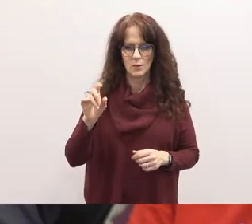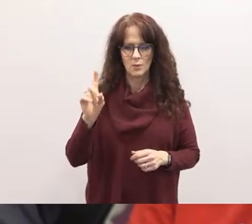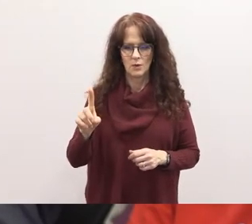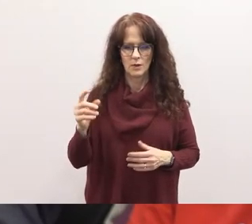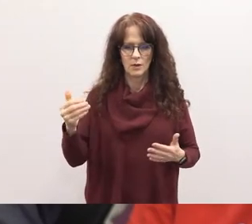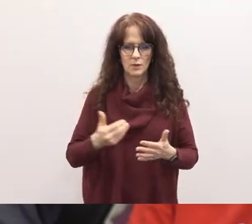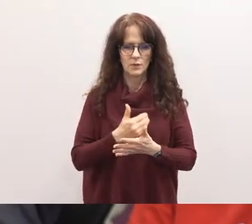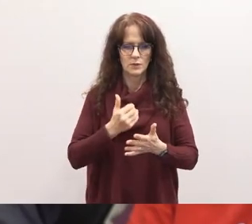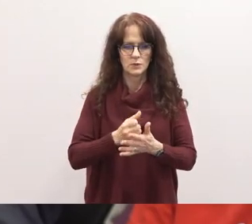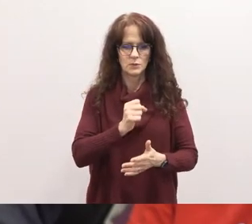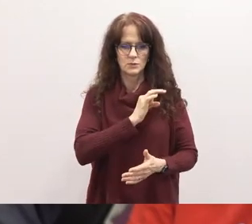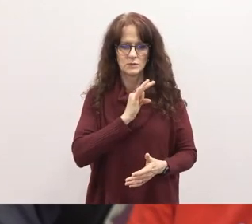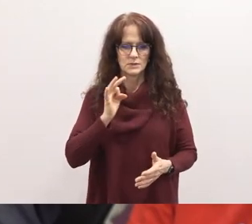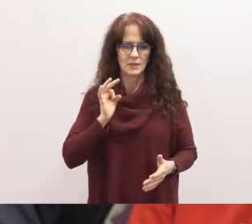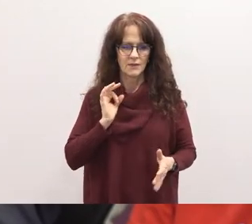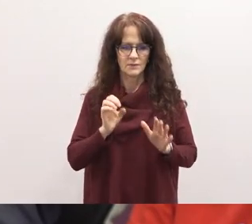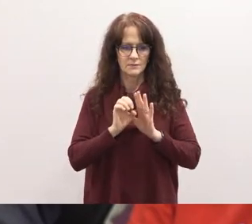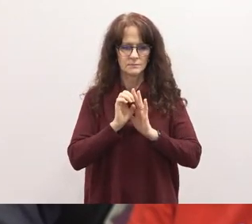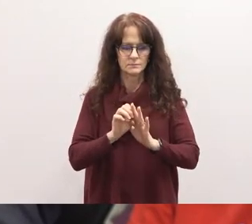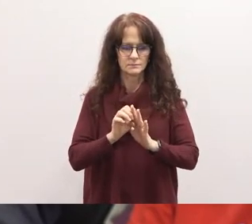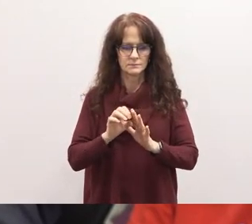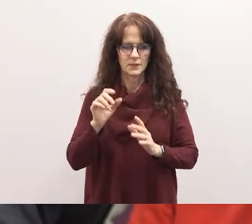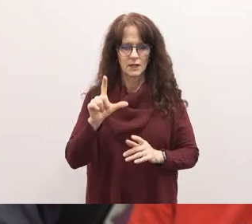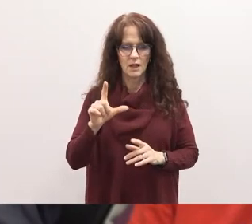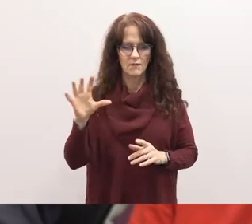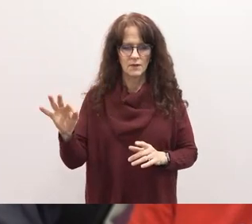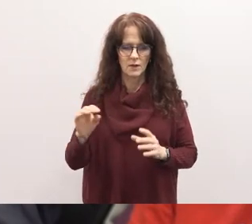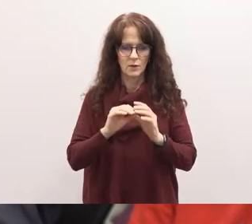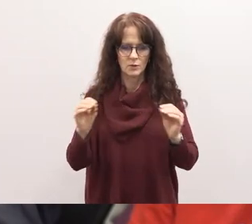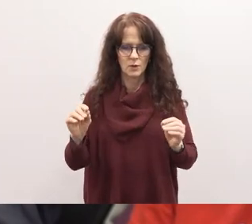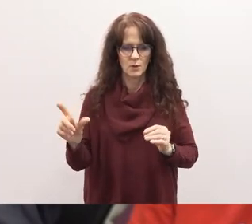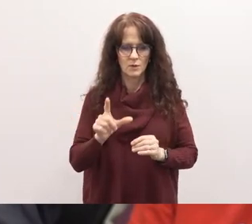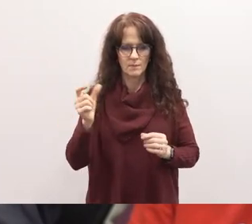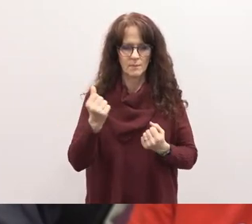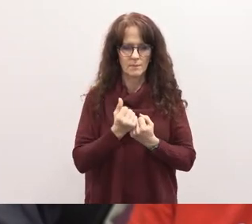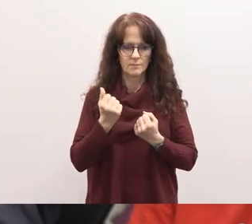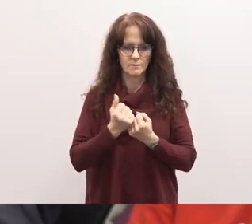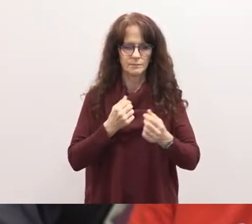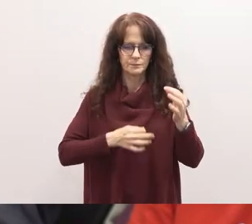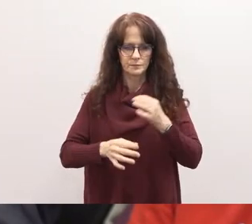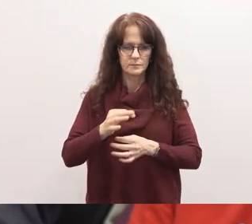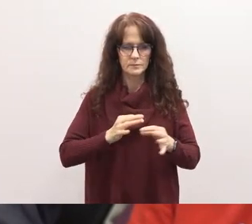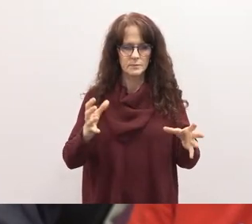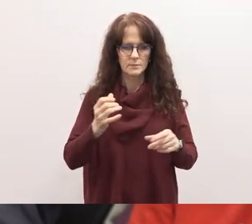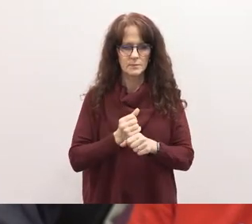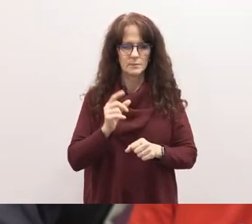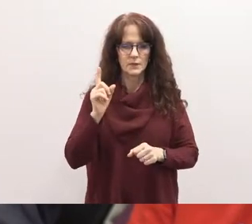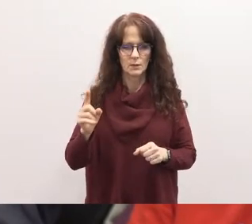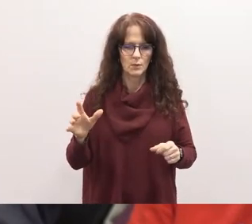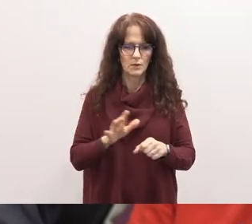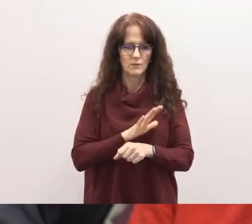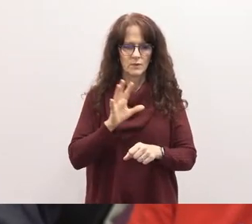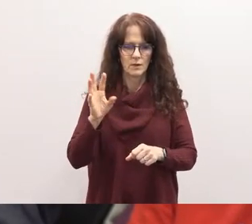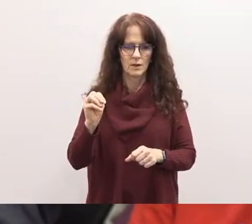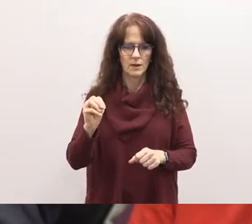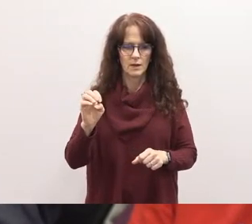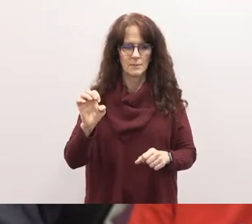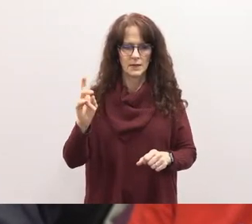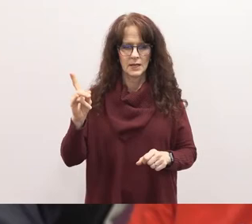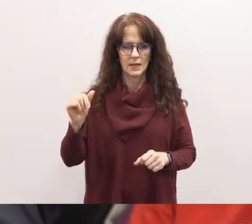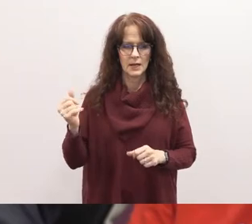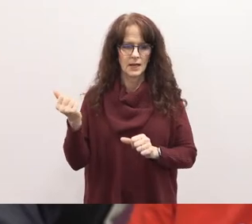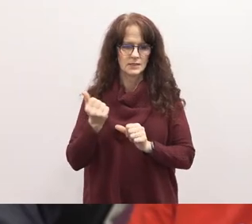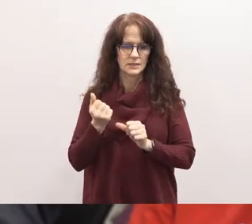new staffing model, Longfellow will have no teacher librarian support and instead will receive one full media assistant. It